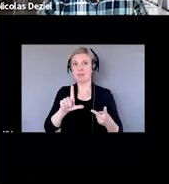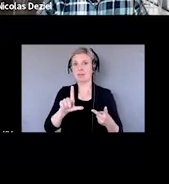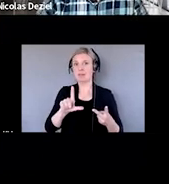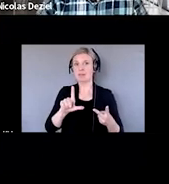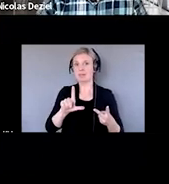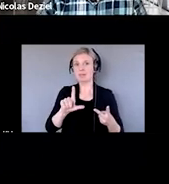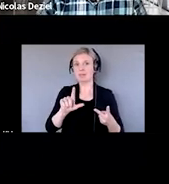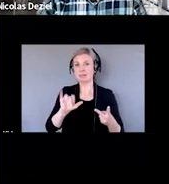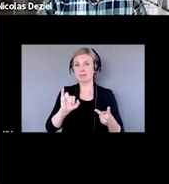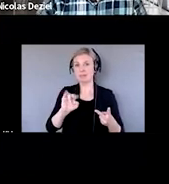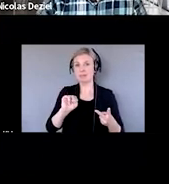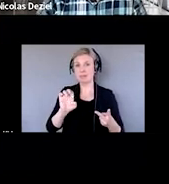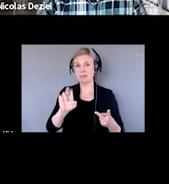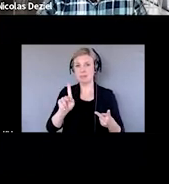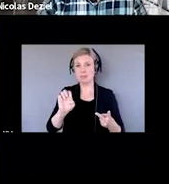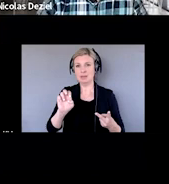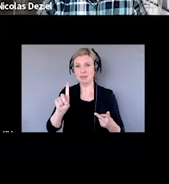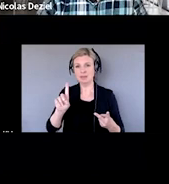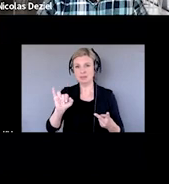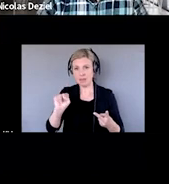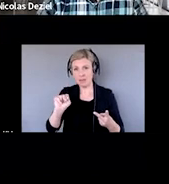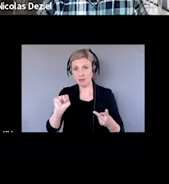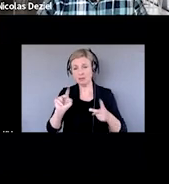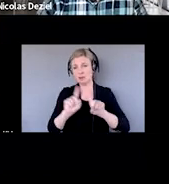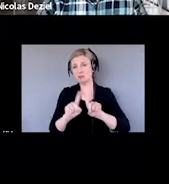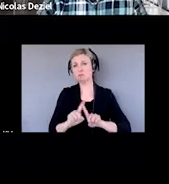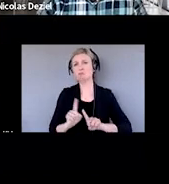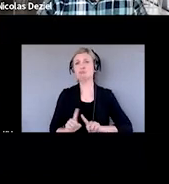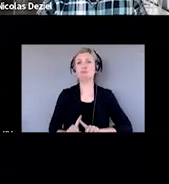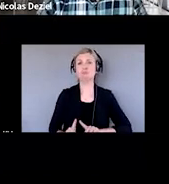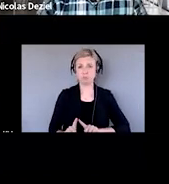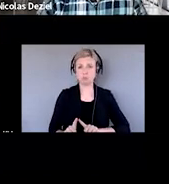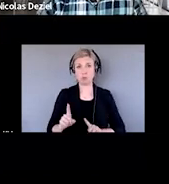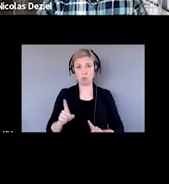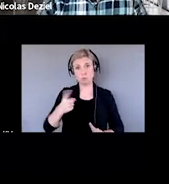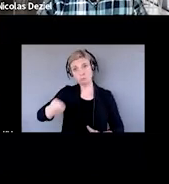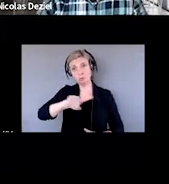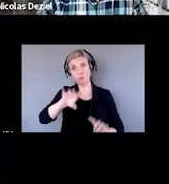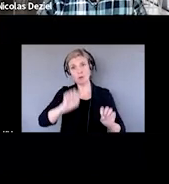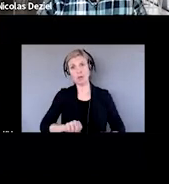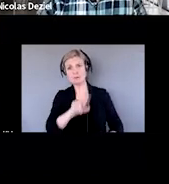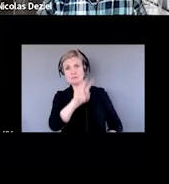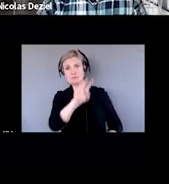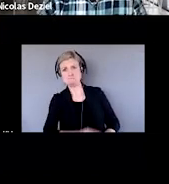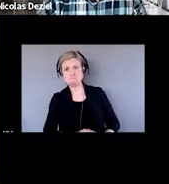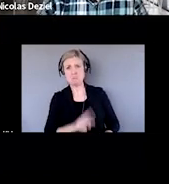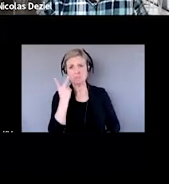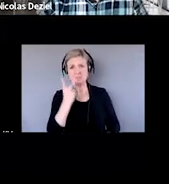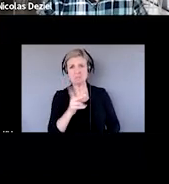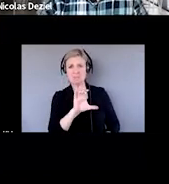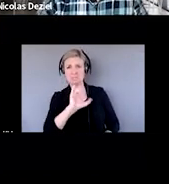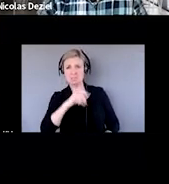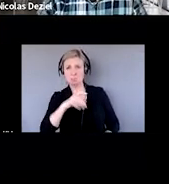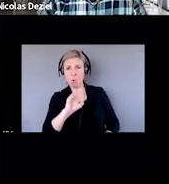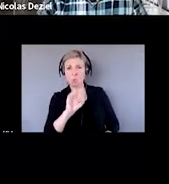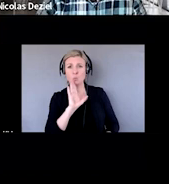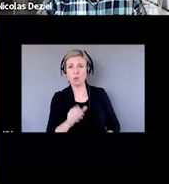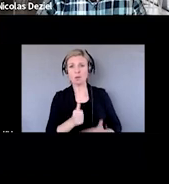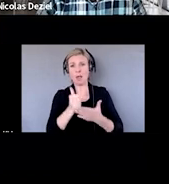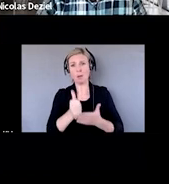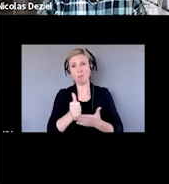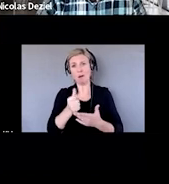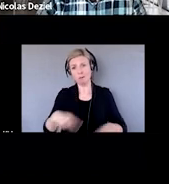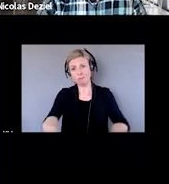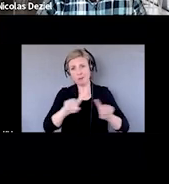kept apprised on how CIPO is there to support our Canadian businesses and entrepreneurs, and again, really helping you increase the knowledge